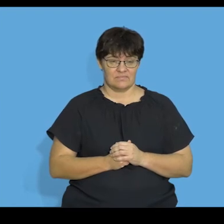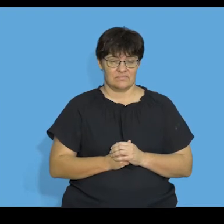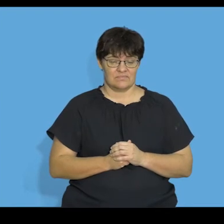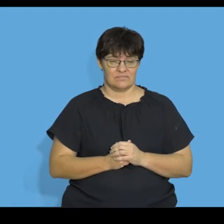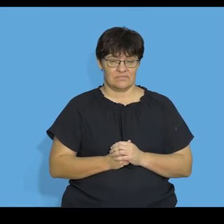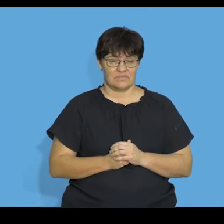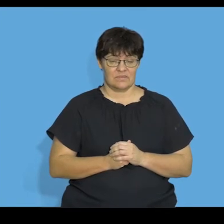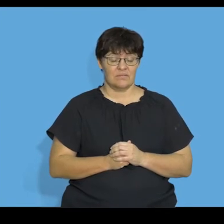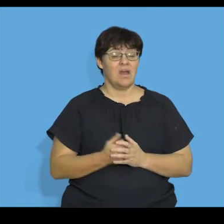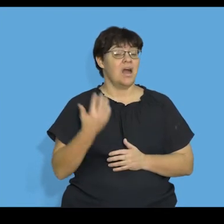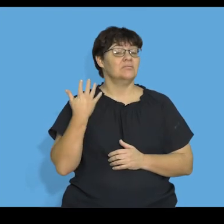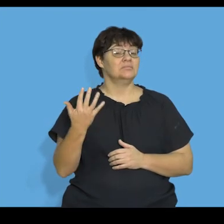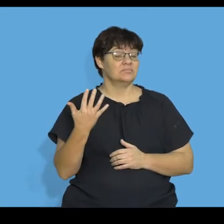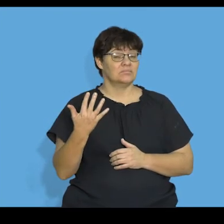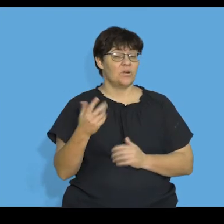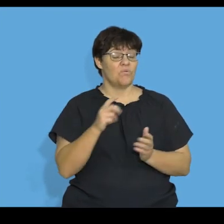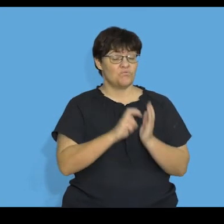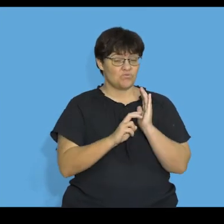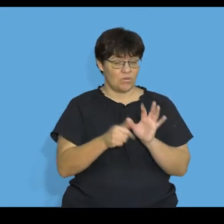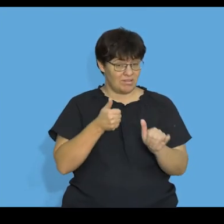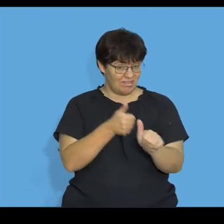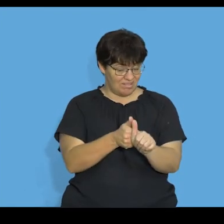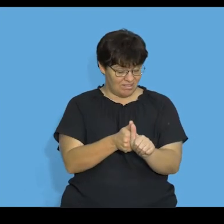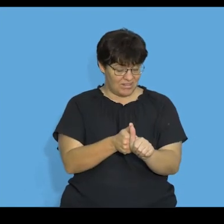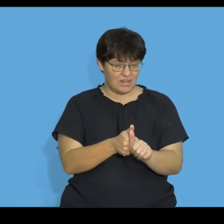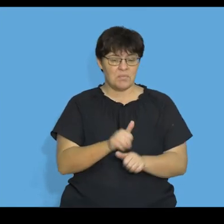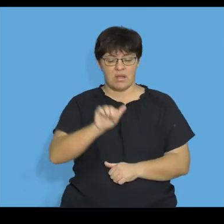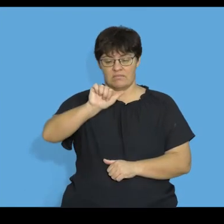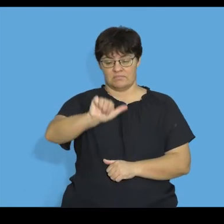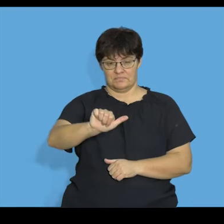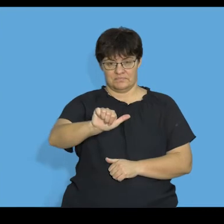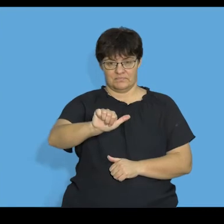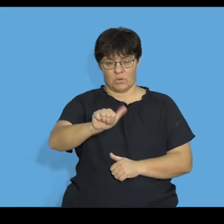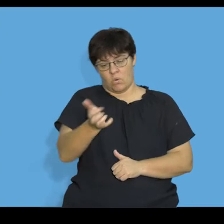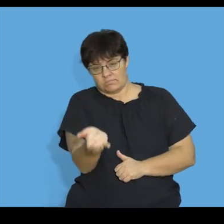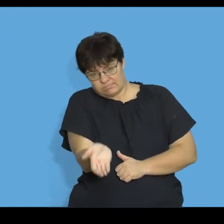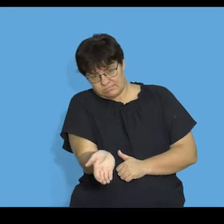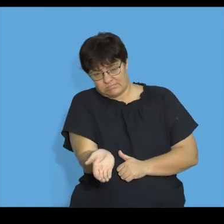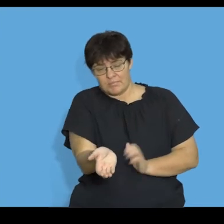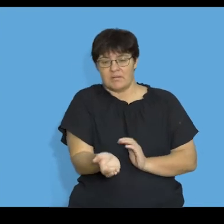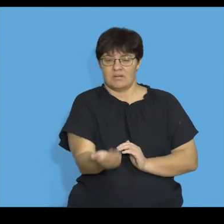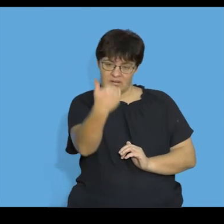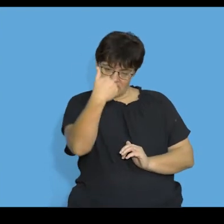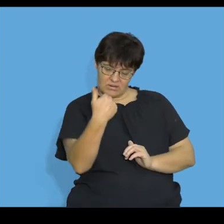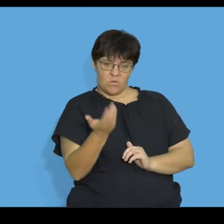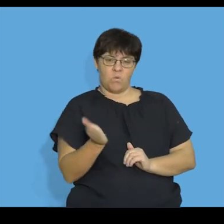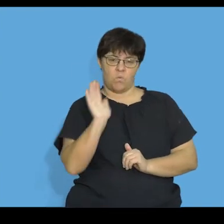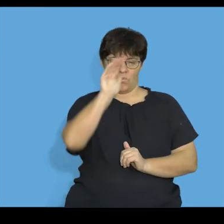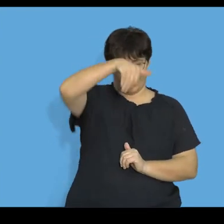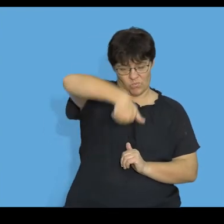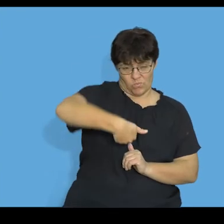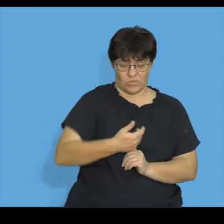And if you've got the right-hand solenoid rule, you can then decide in terms of the direction of the current.